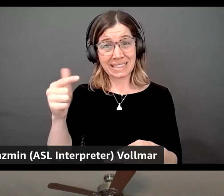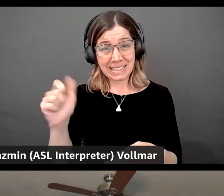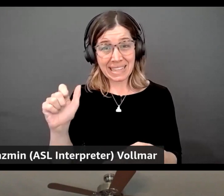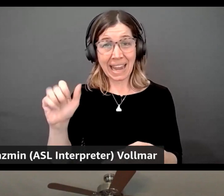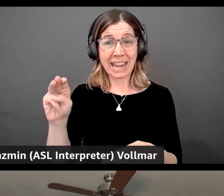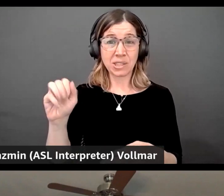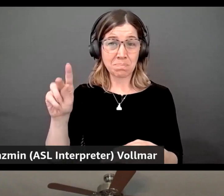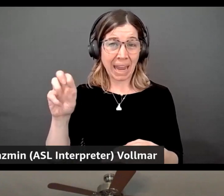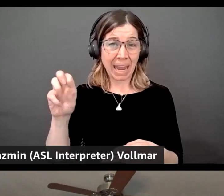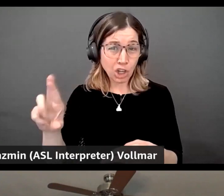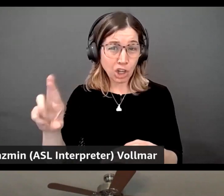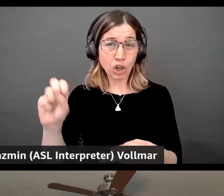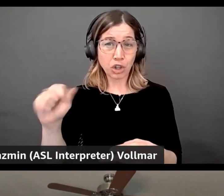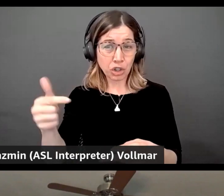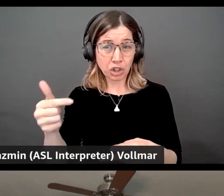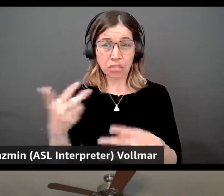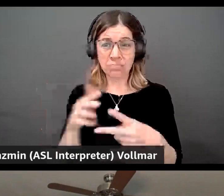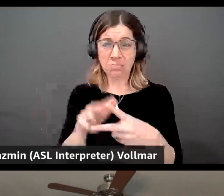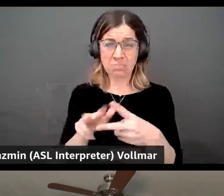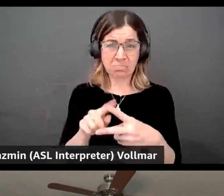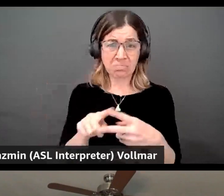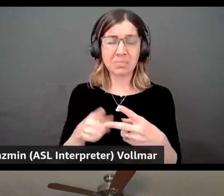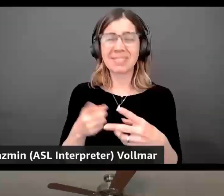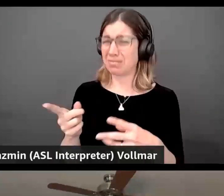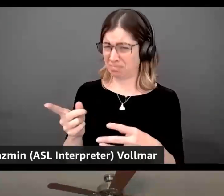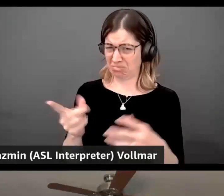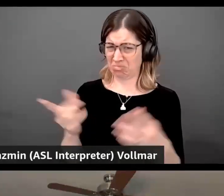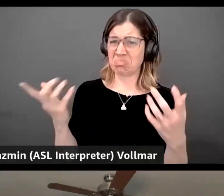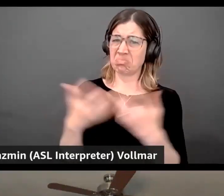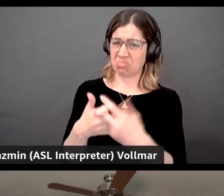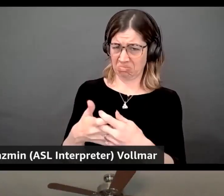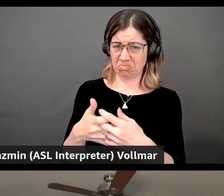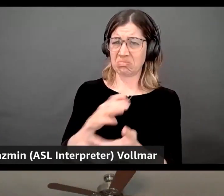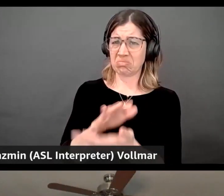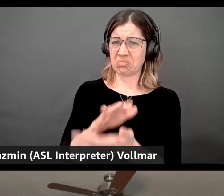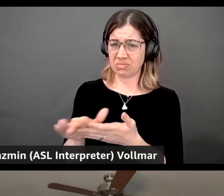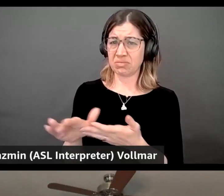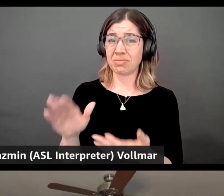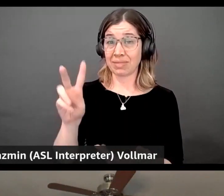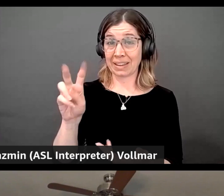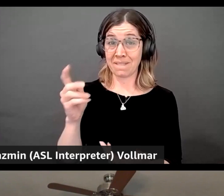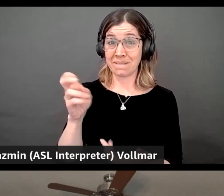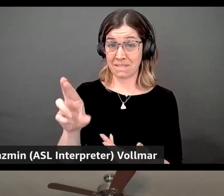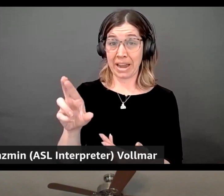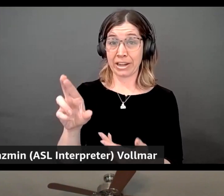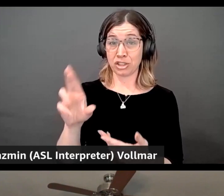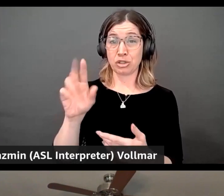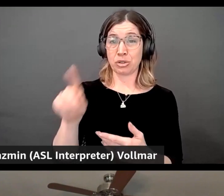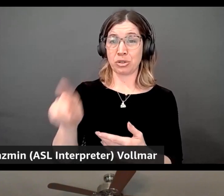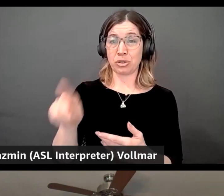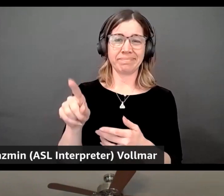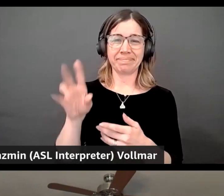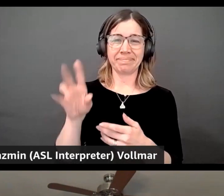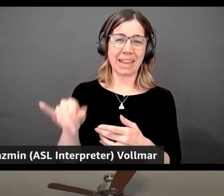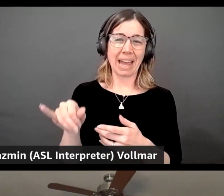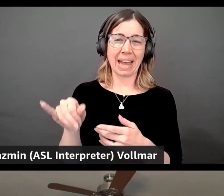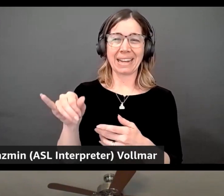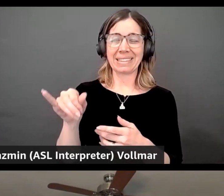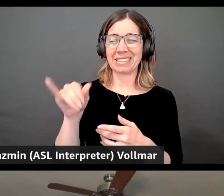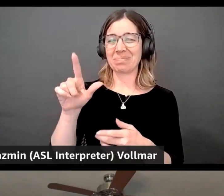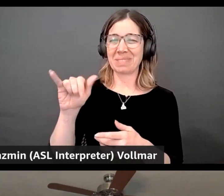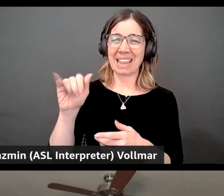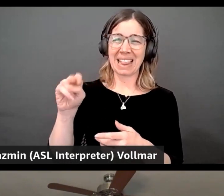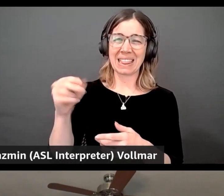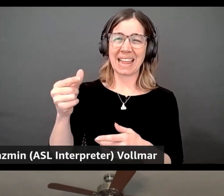very nicely. And the reason is that, vectors are the lingua franca of AI ML models.